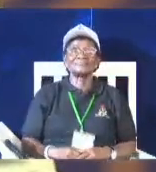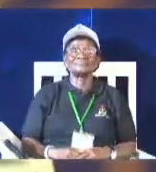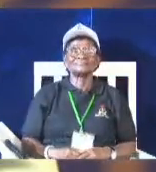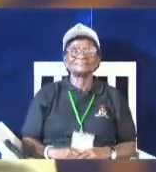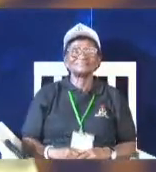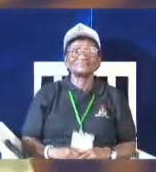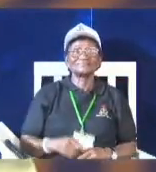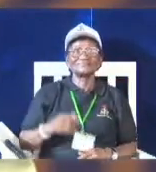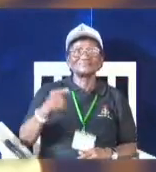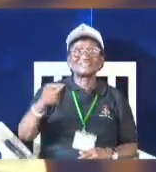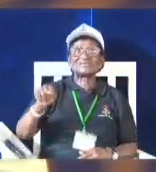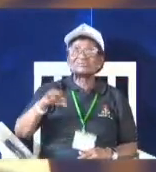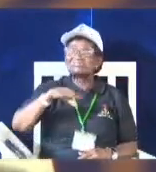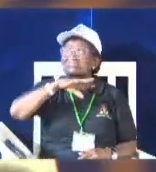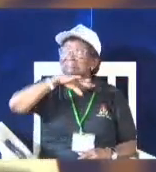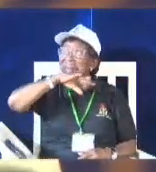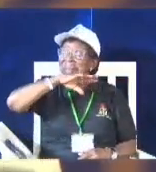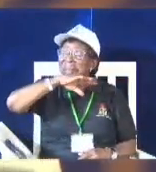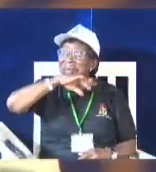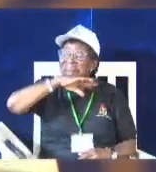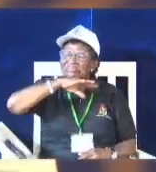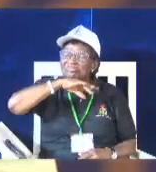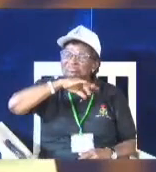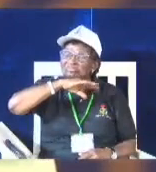The dirtiest,